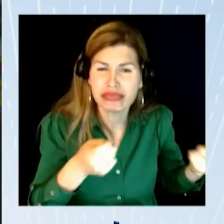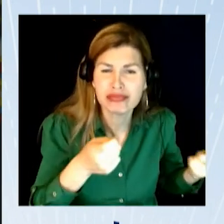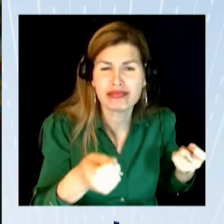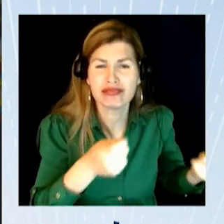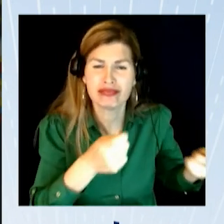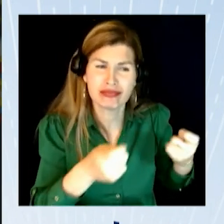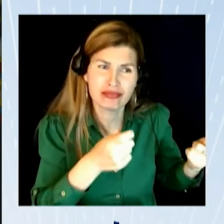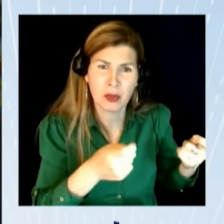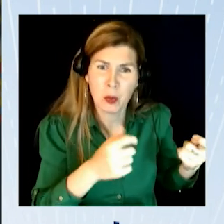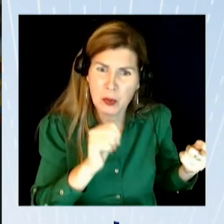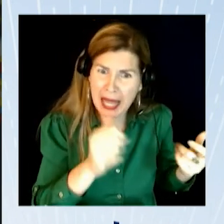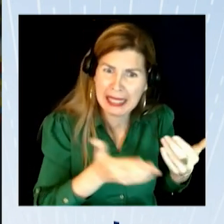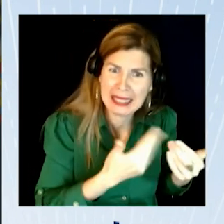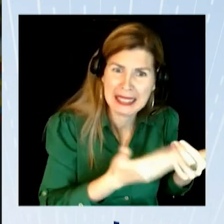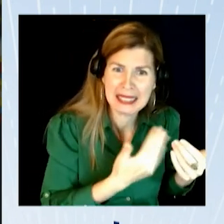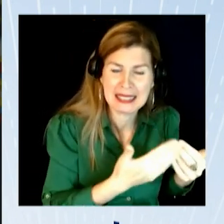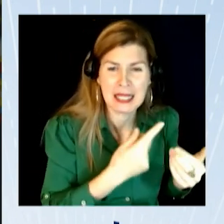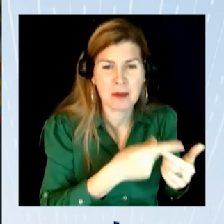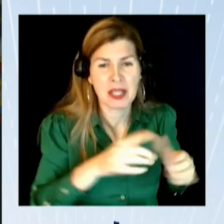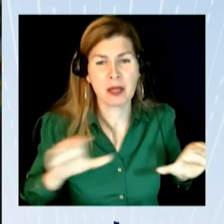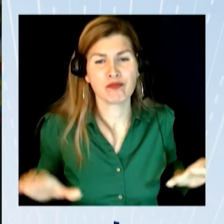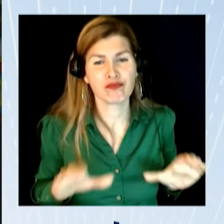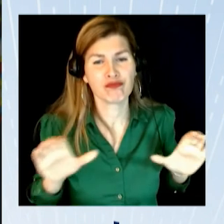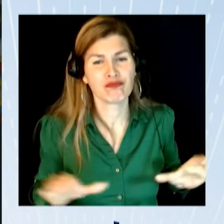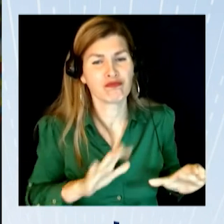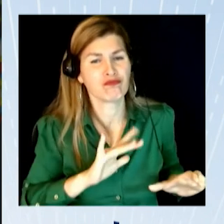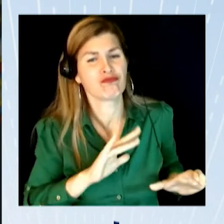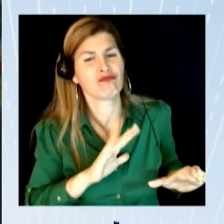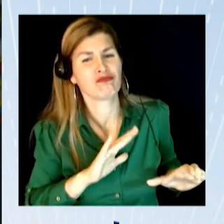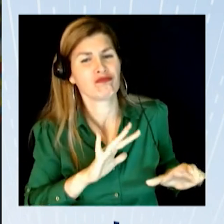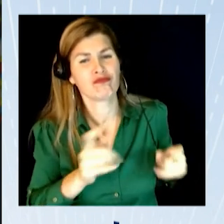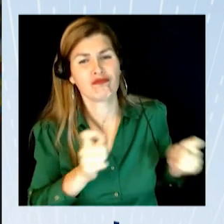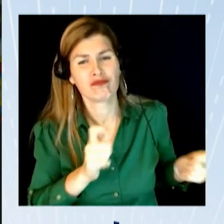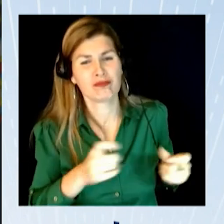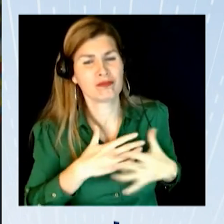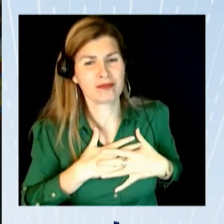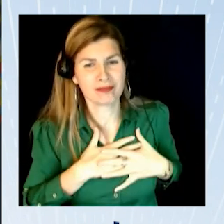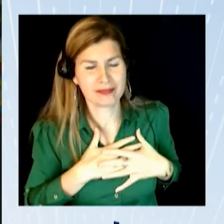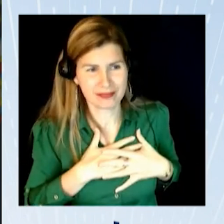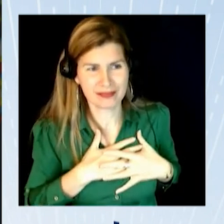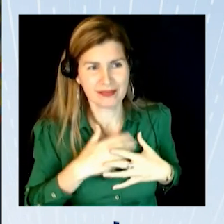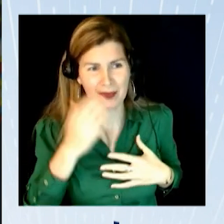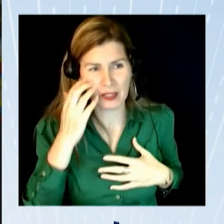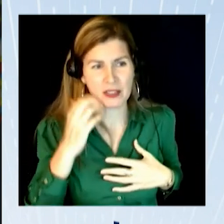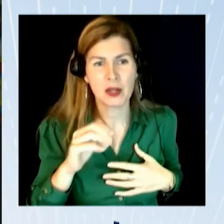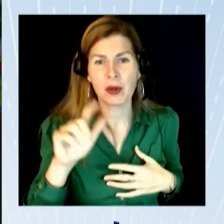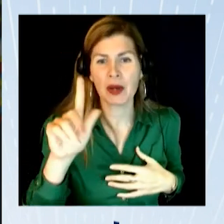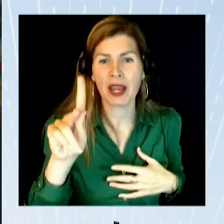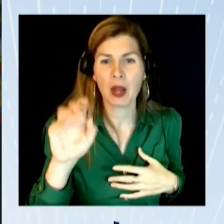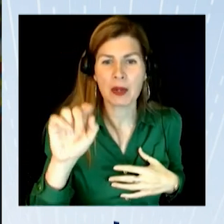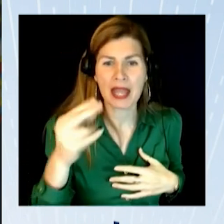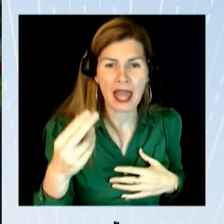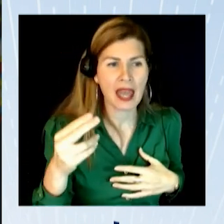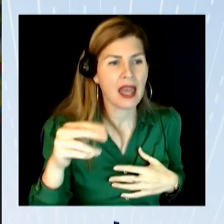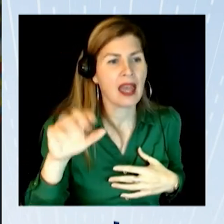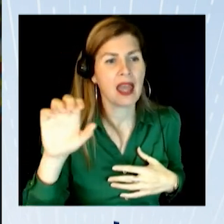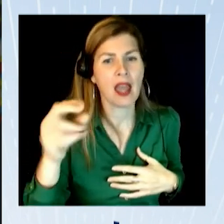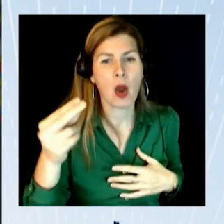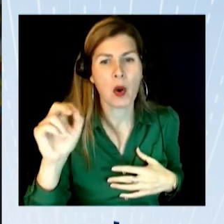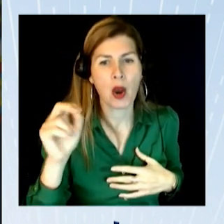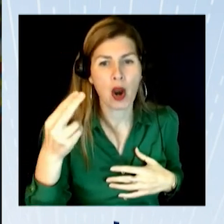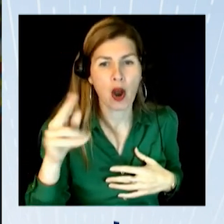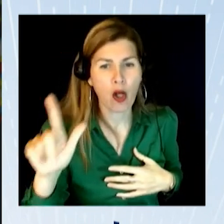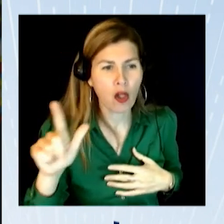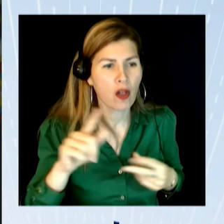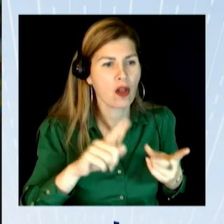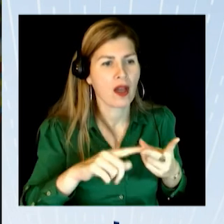such dignity and guts and determination. So to Tina Kotek in Oregon and to Maura Healey in Massachusetts,